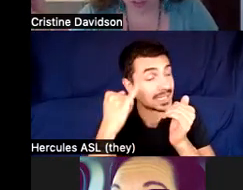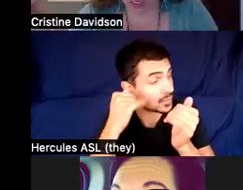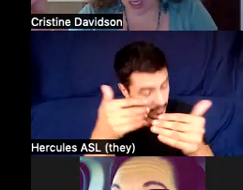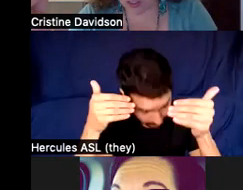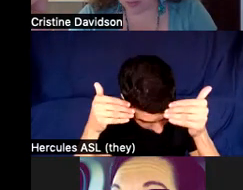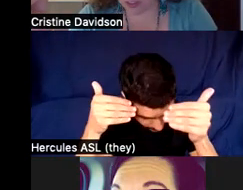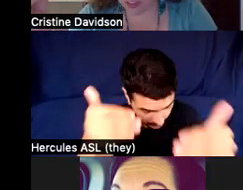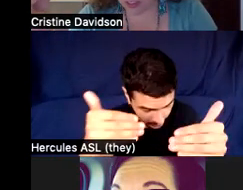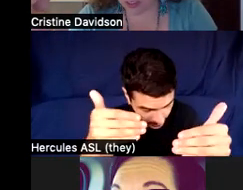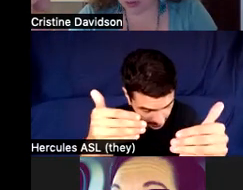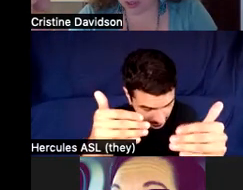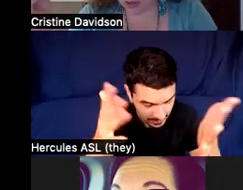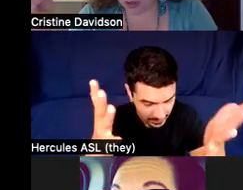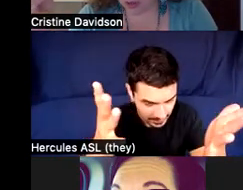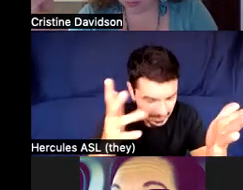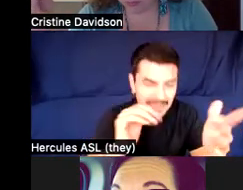not the pros and cons, but the